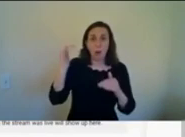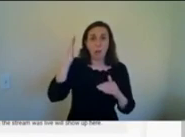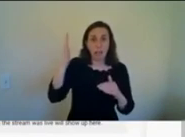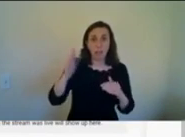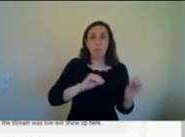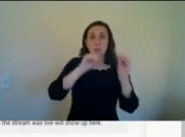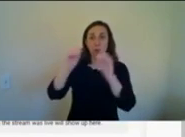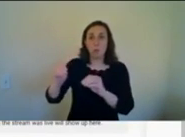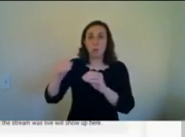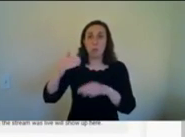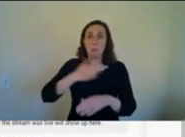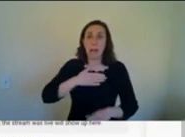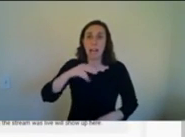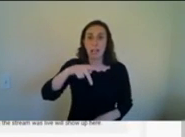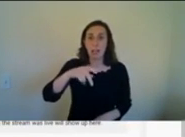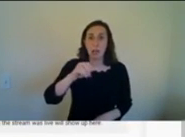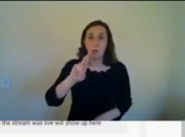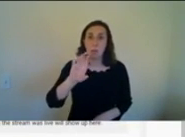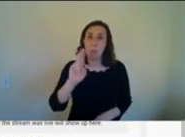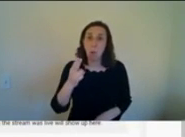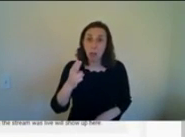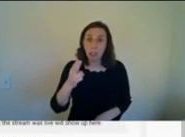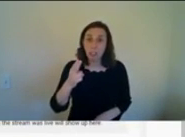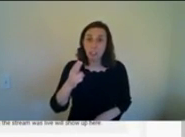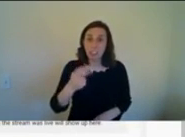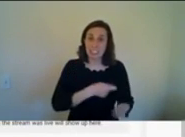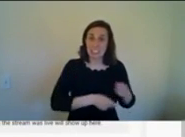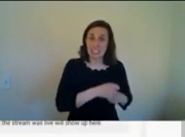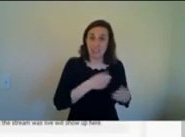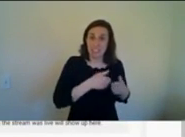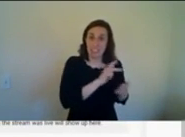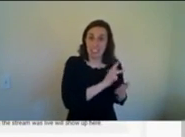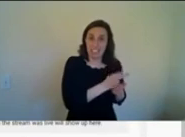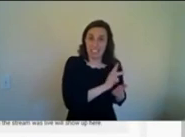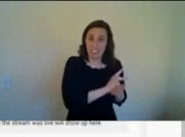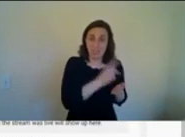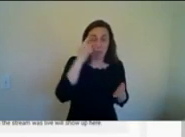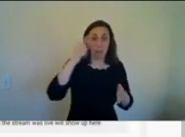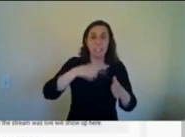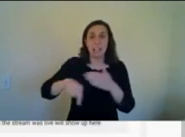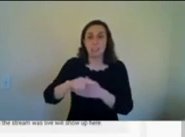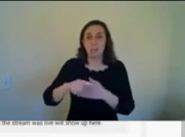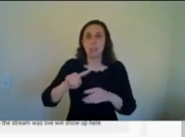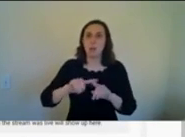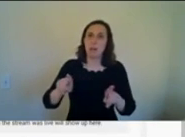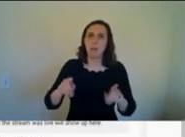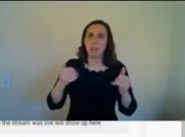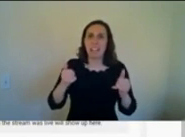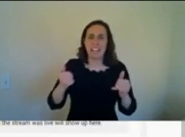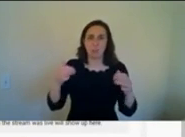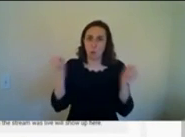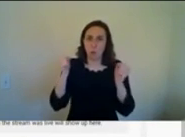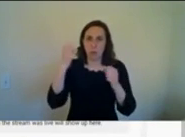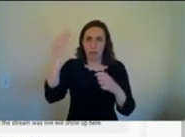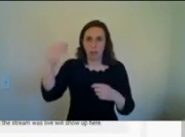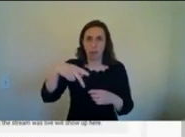next week to be away from the kitchen noise, but the porch is cold right now. All right, so a